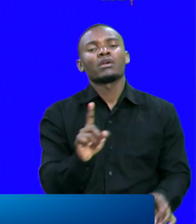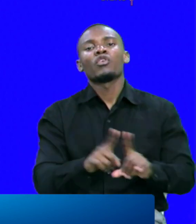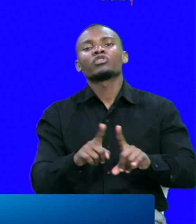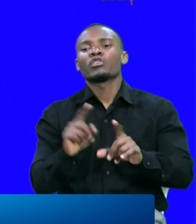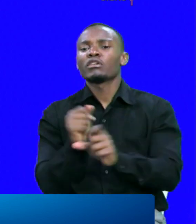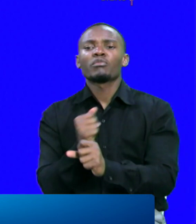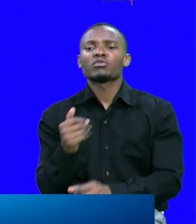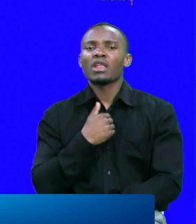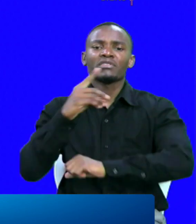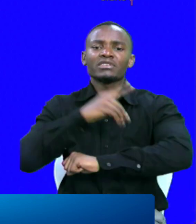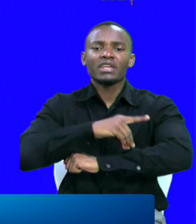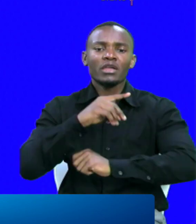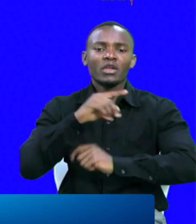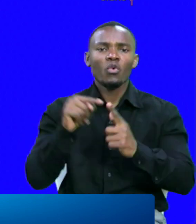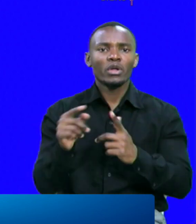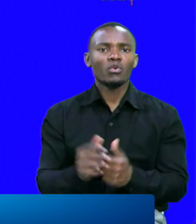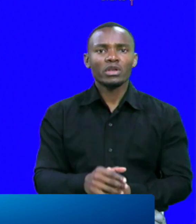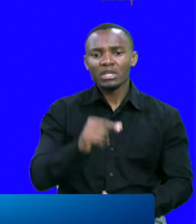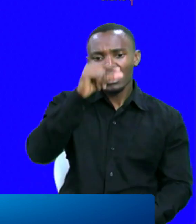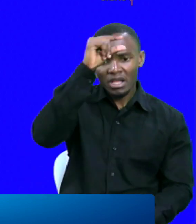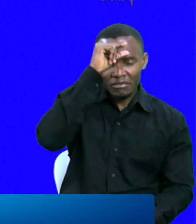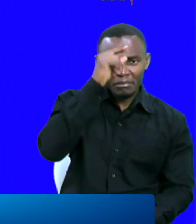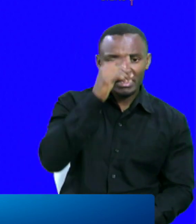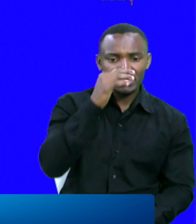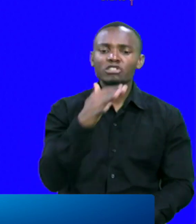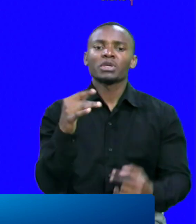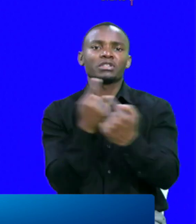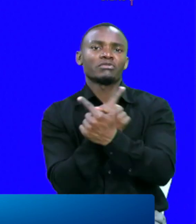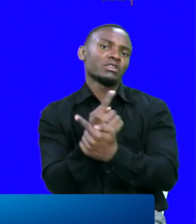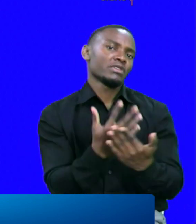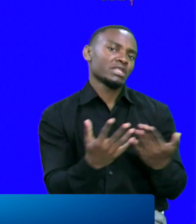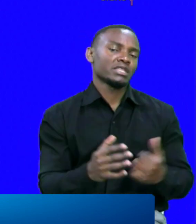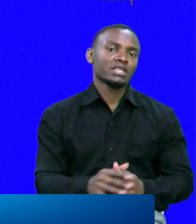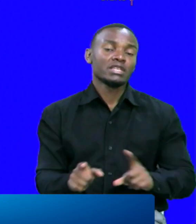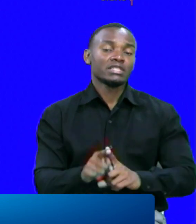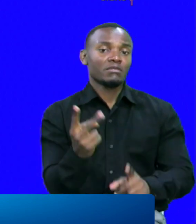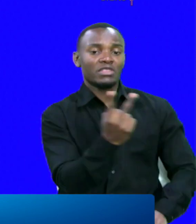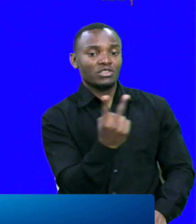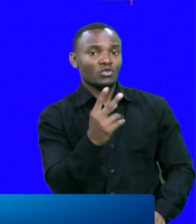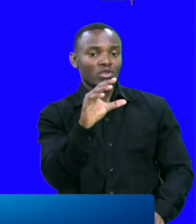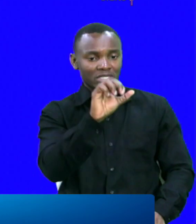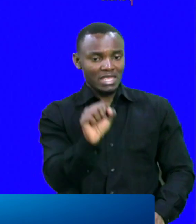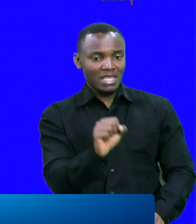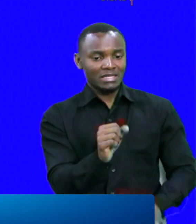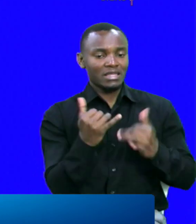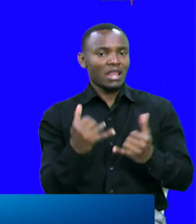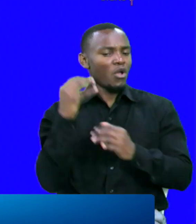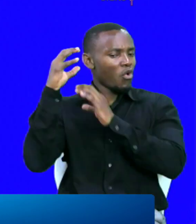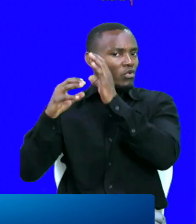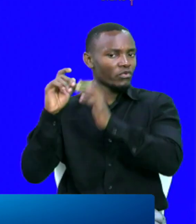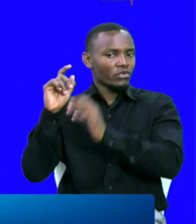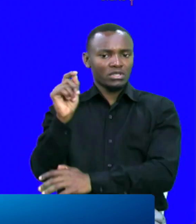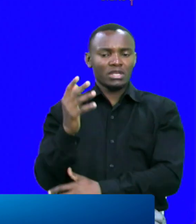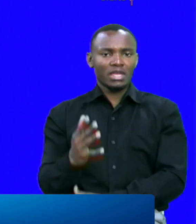same stance in national matters and thus the president should intervene and give the way forward. Now, the MP added it